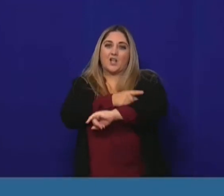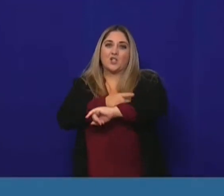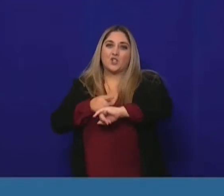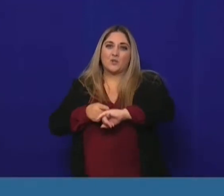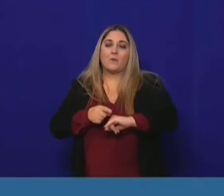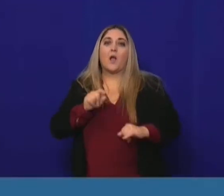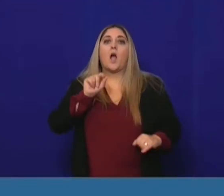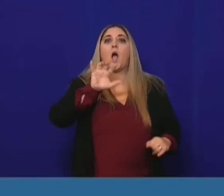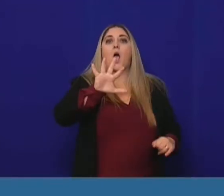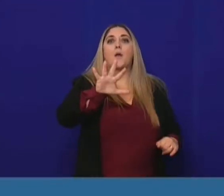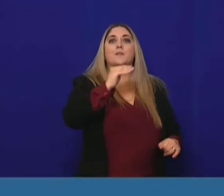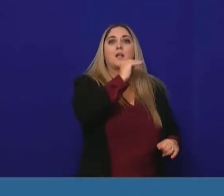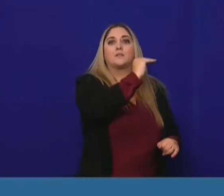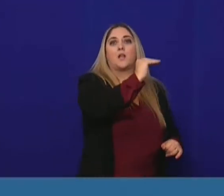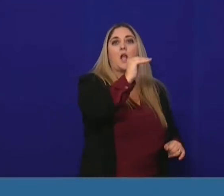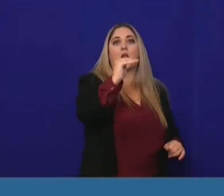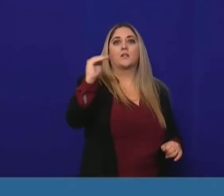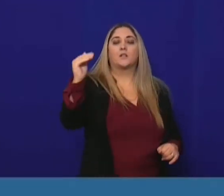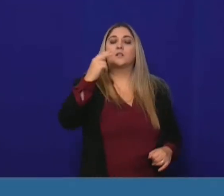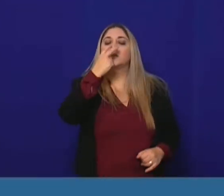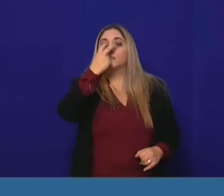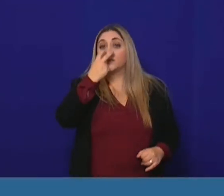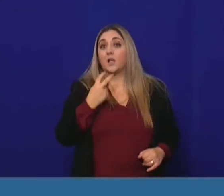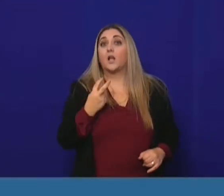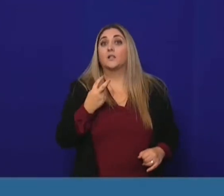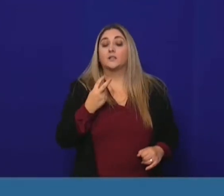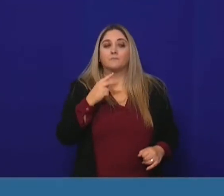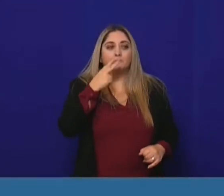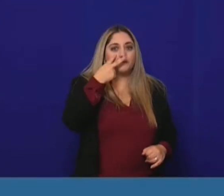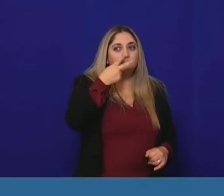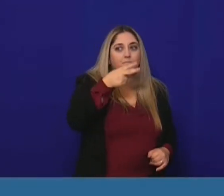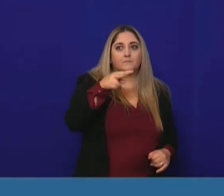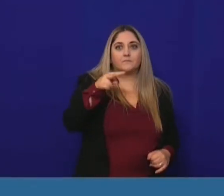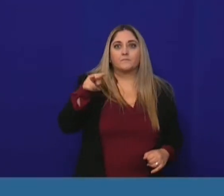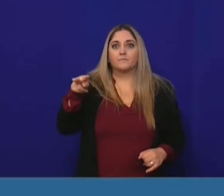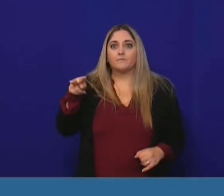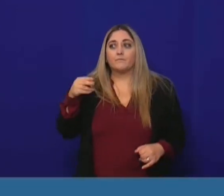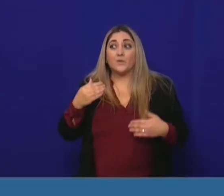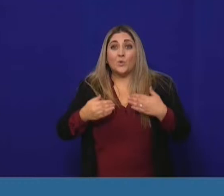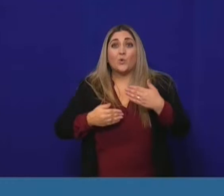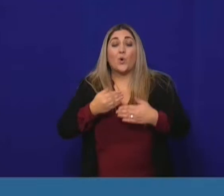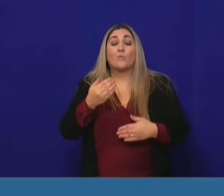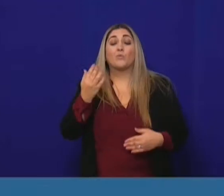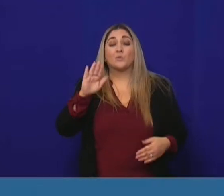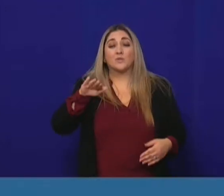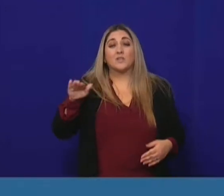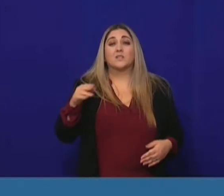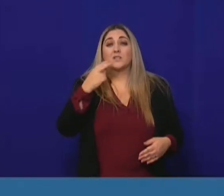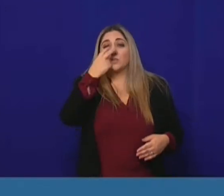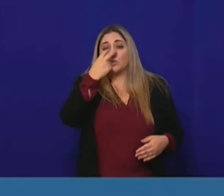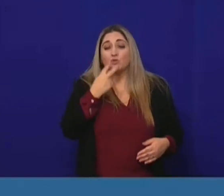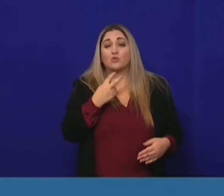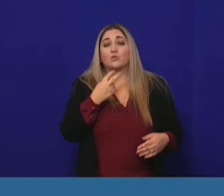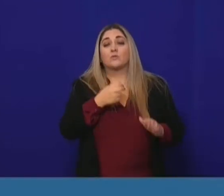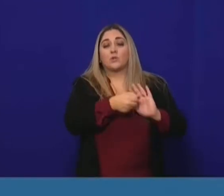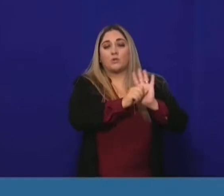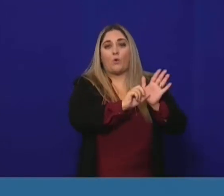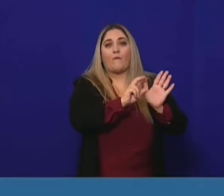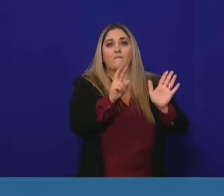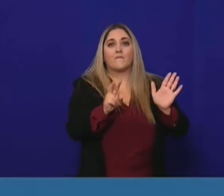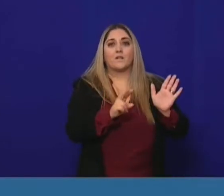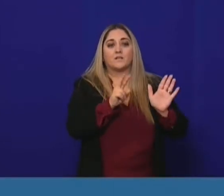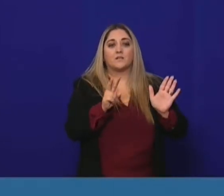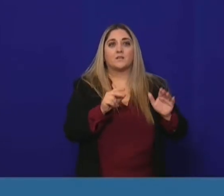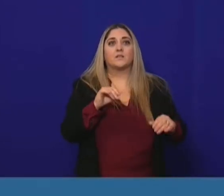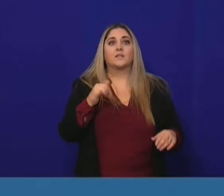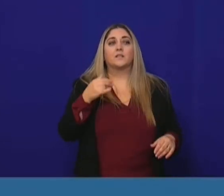5 tidjar tal-anzjani fejn konna qegħdin naraw li wkoll bqajna naraw żieda fil-każijiet u propju bħalma qegħdin taraw